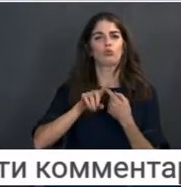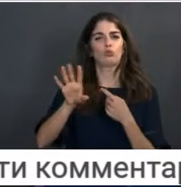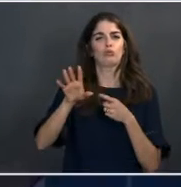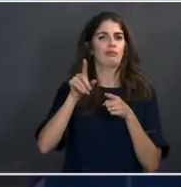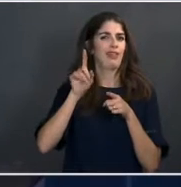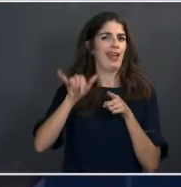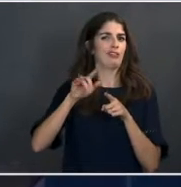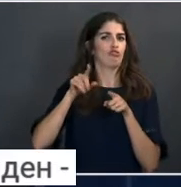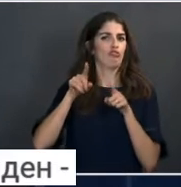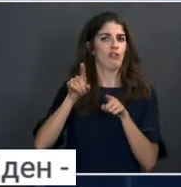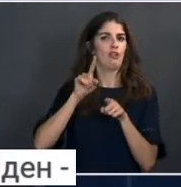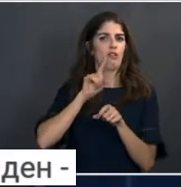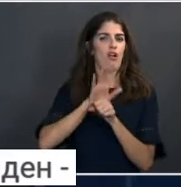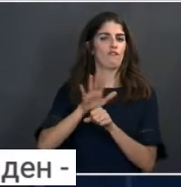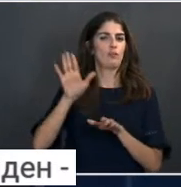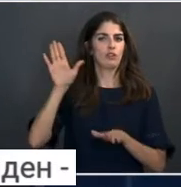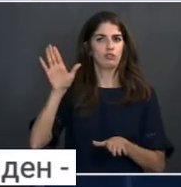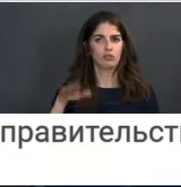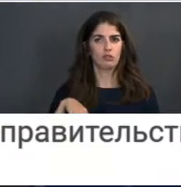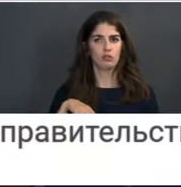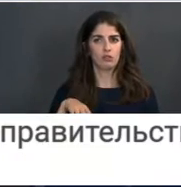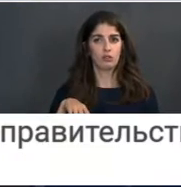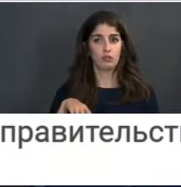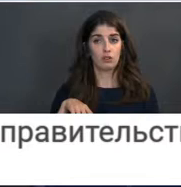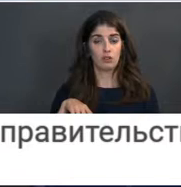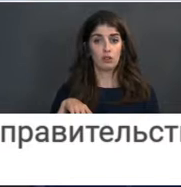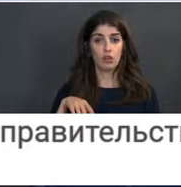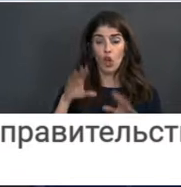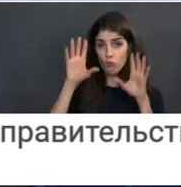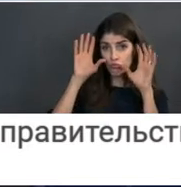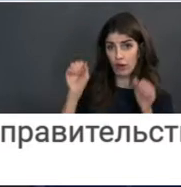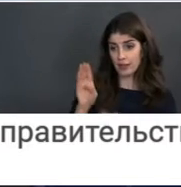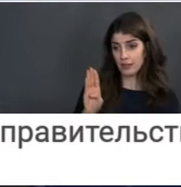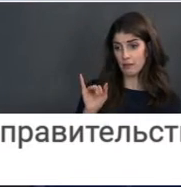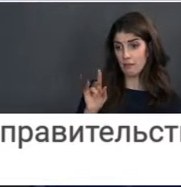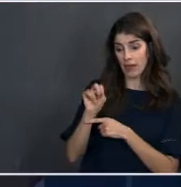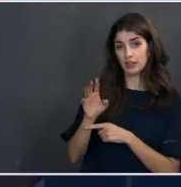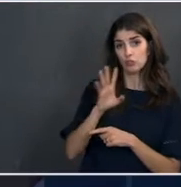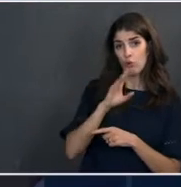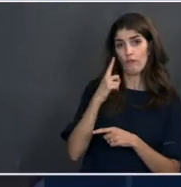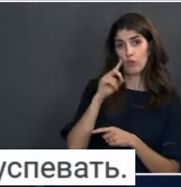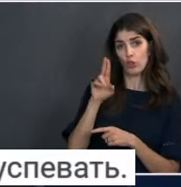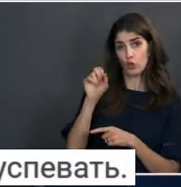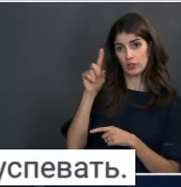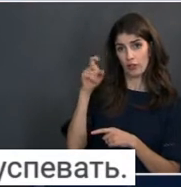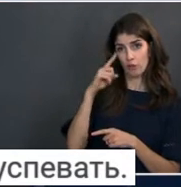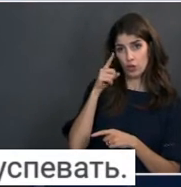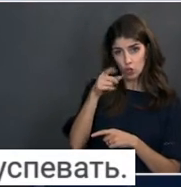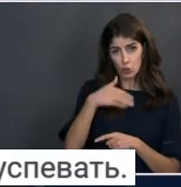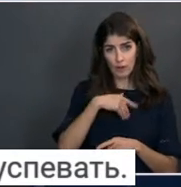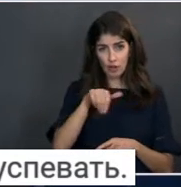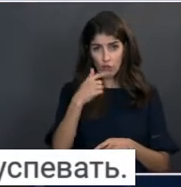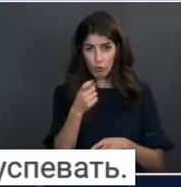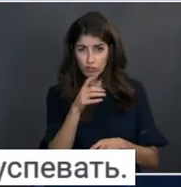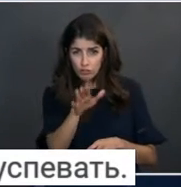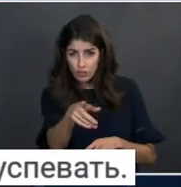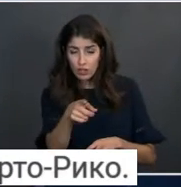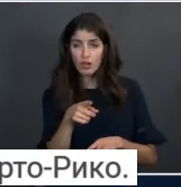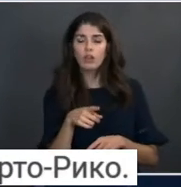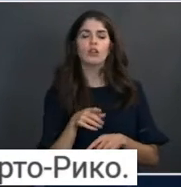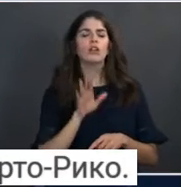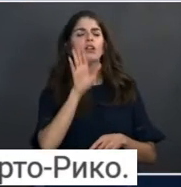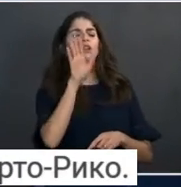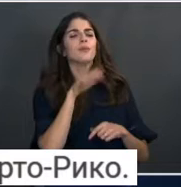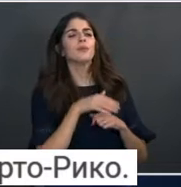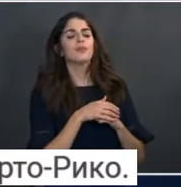comments. President Biden. He was speaking on behalf of the U.S. government. Did you have a question right there? Go ahead. Yeah,